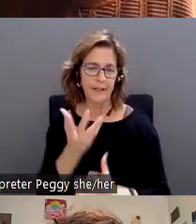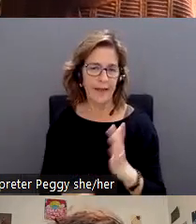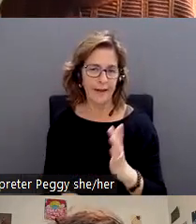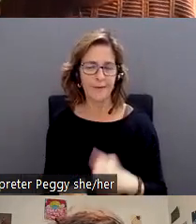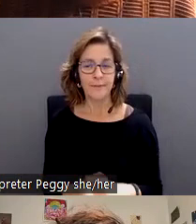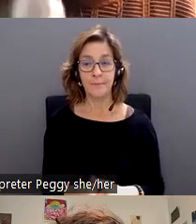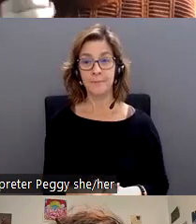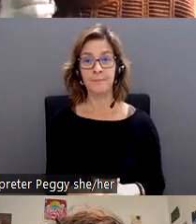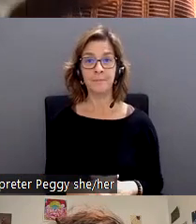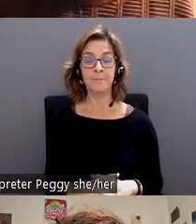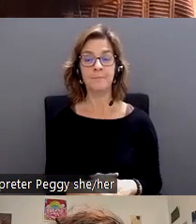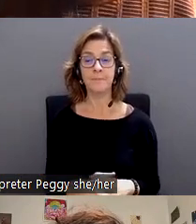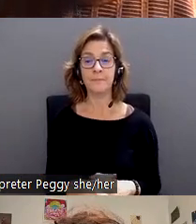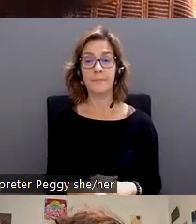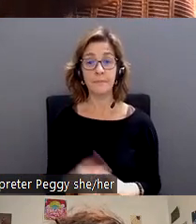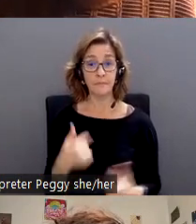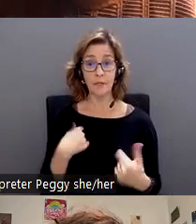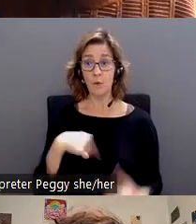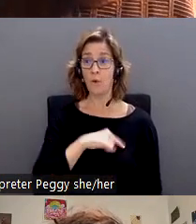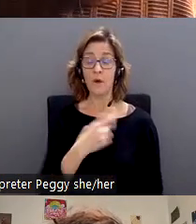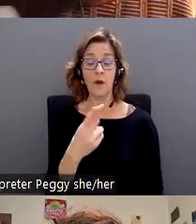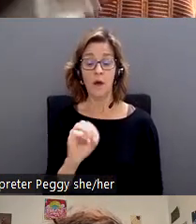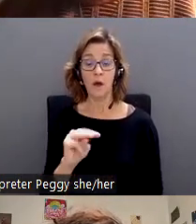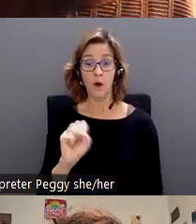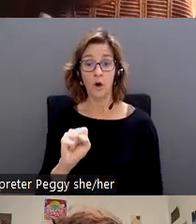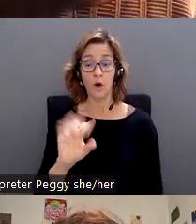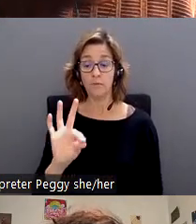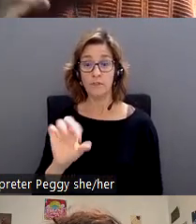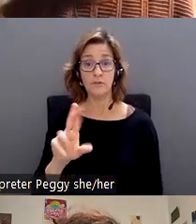is that, as Homes First, we're a shelter agency.